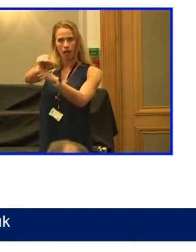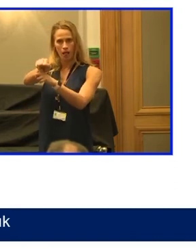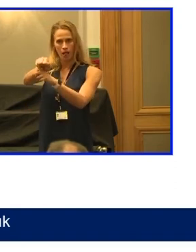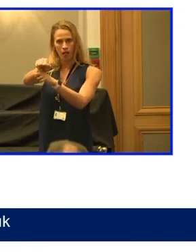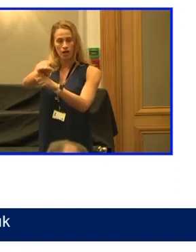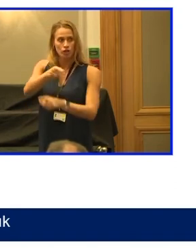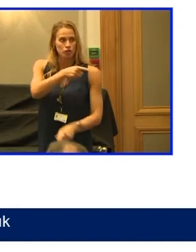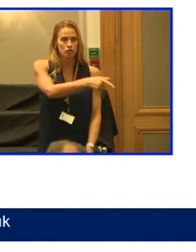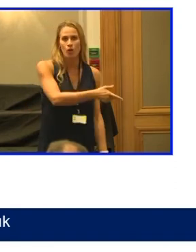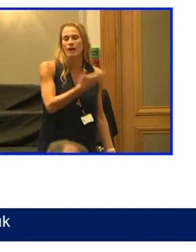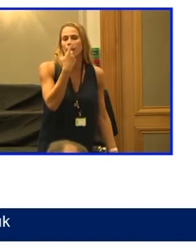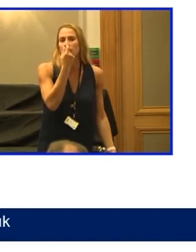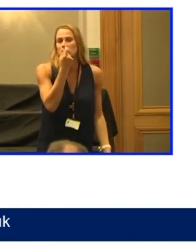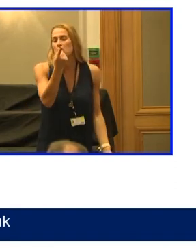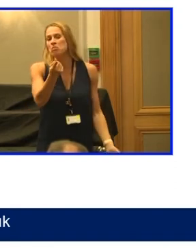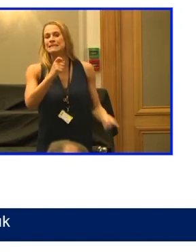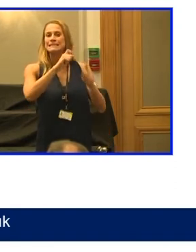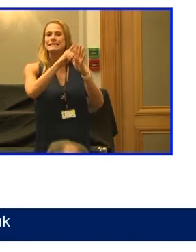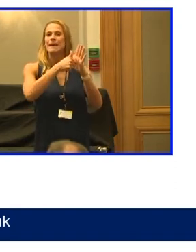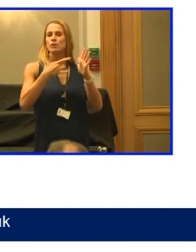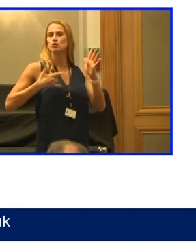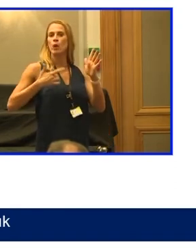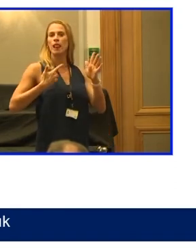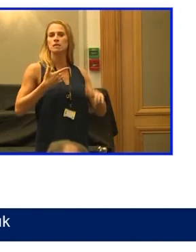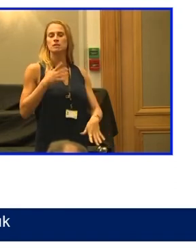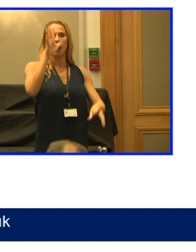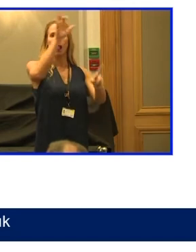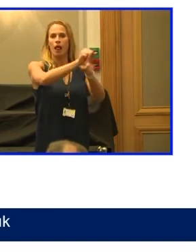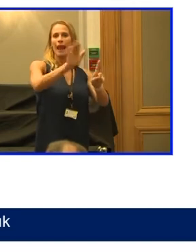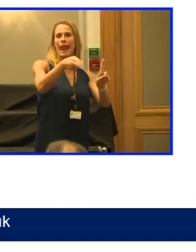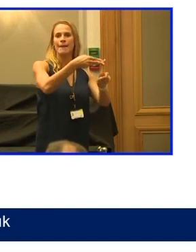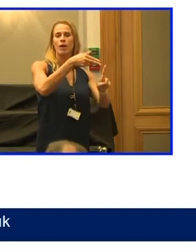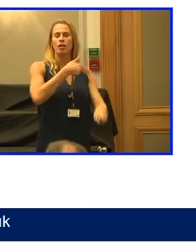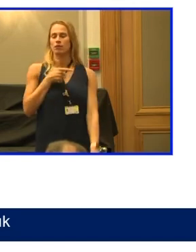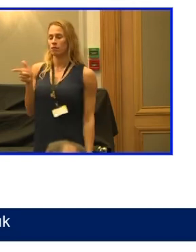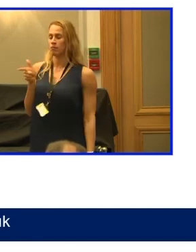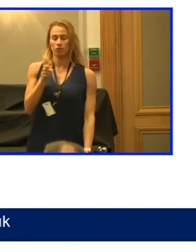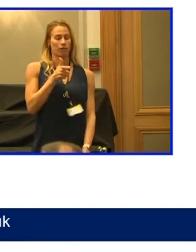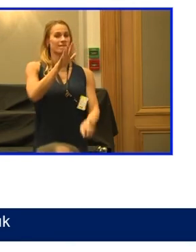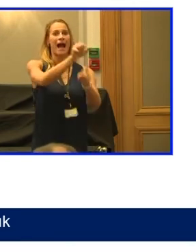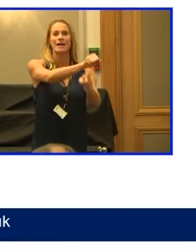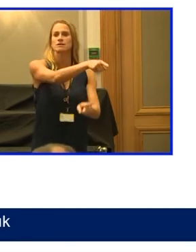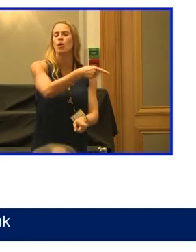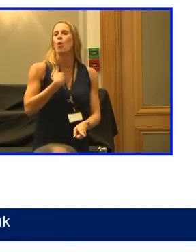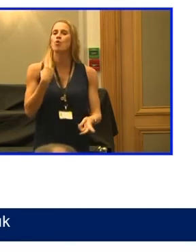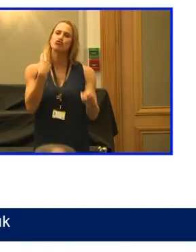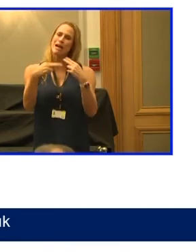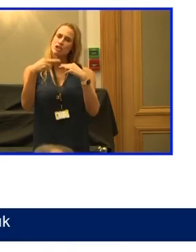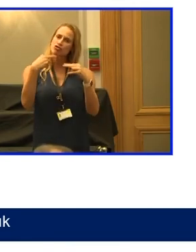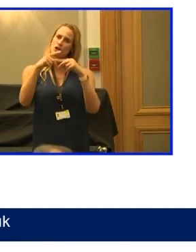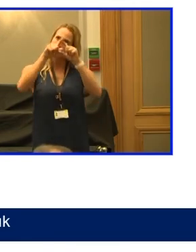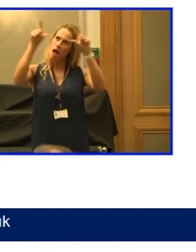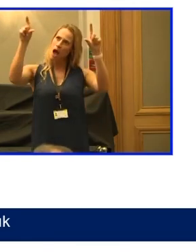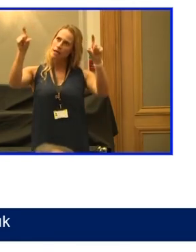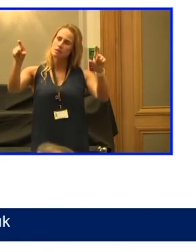could be disabled toilets. It could be signage for, say, a restaurant. Or it could just be, for example, a sign at the